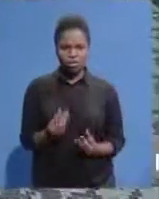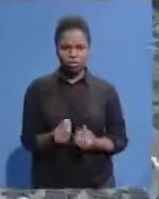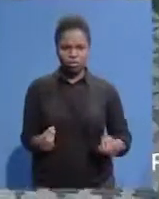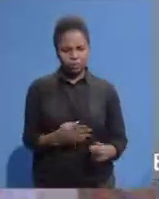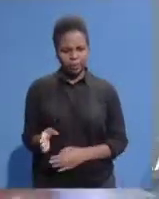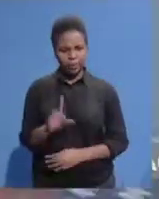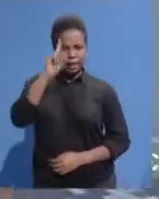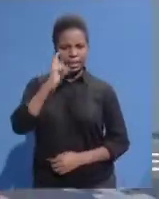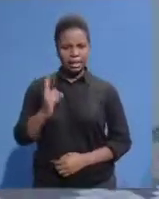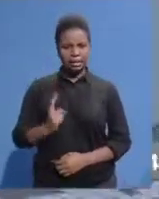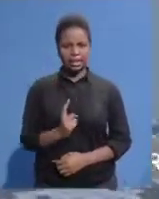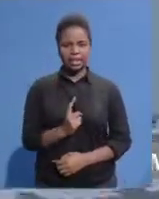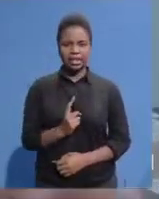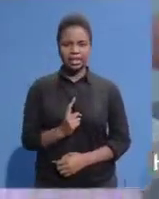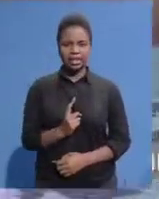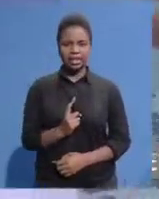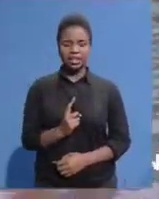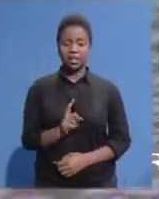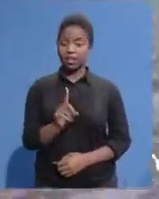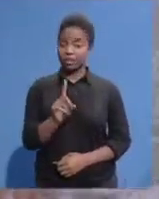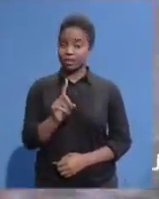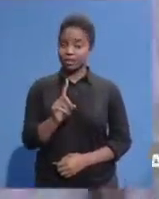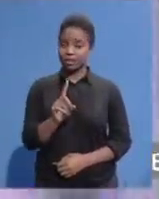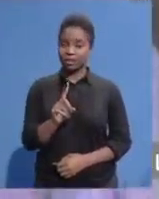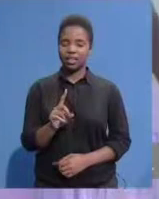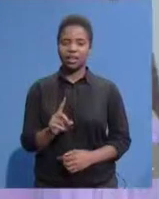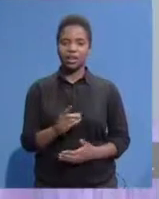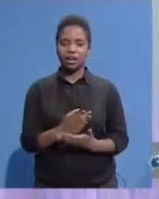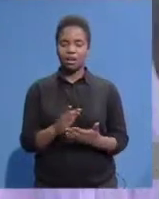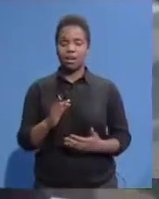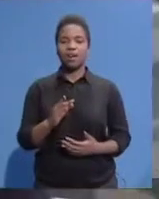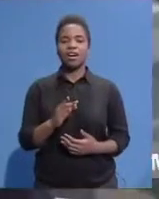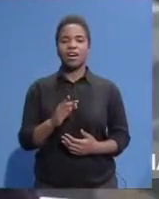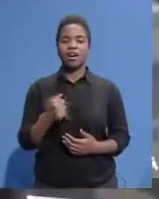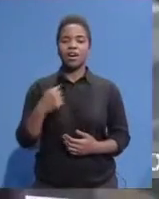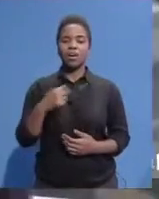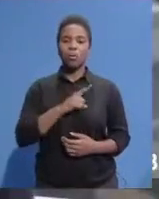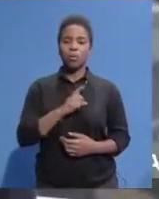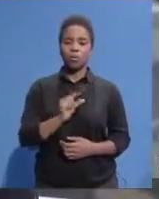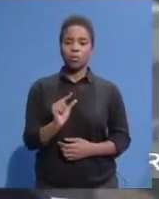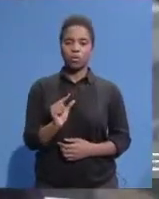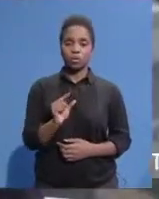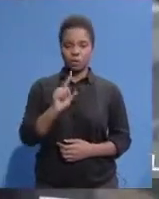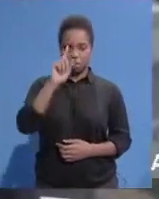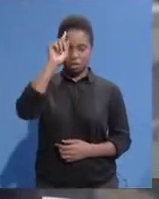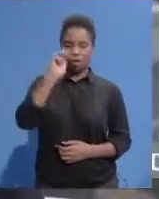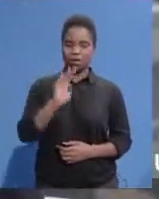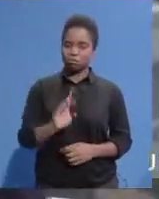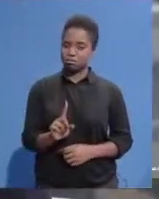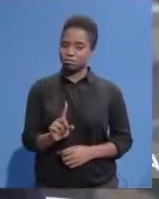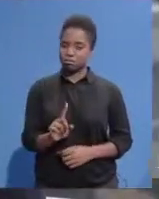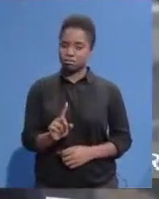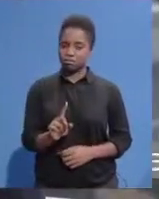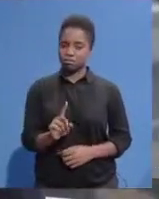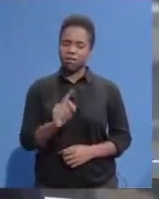keep the corridor clean. And I got really upset, and I was about to go to them, and then he stood there. And he was